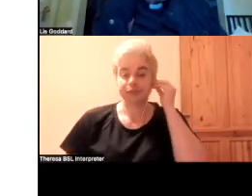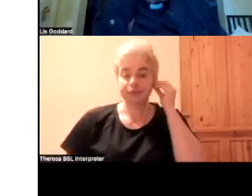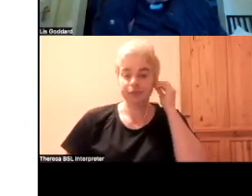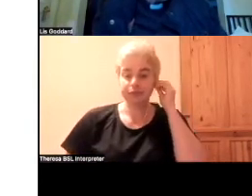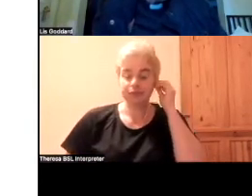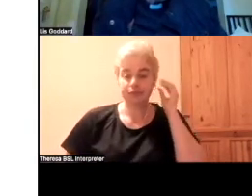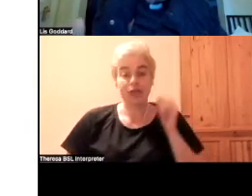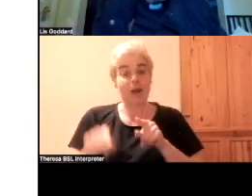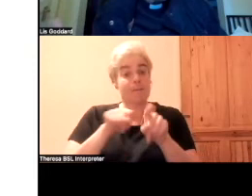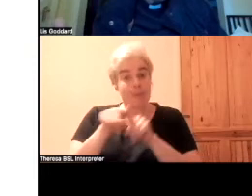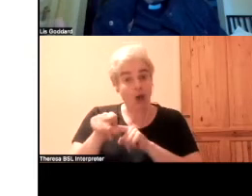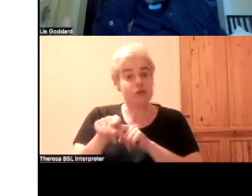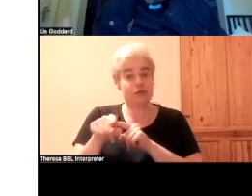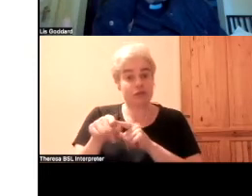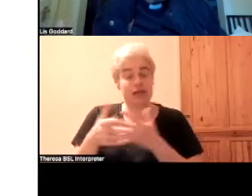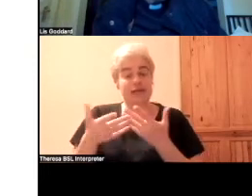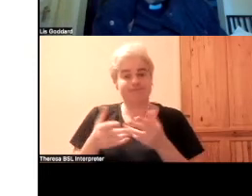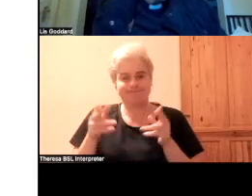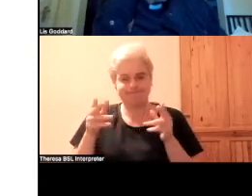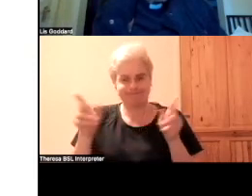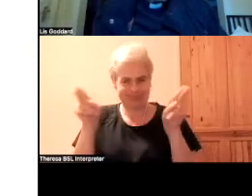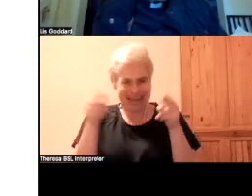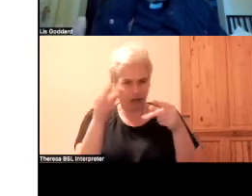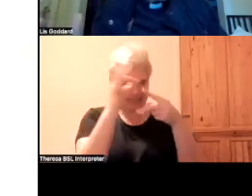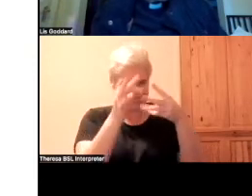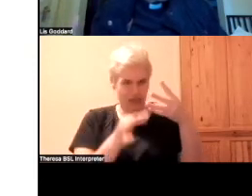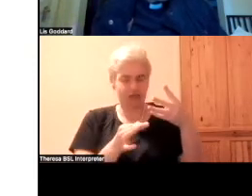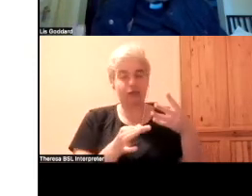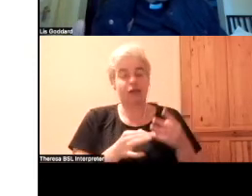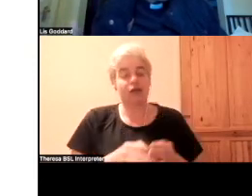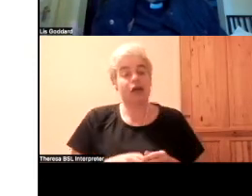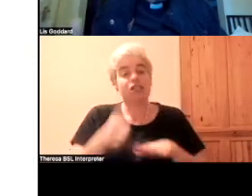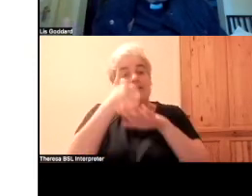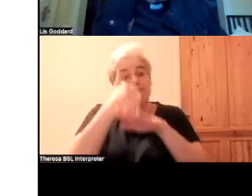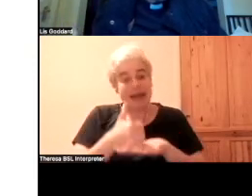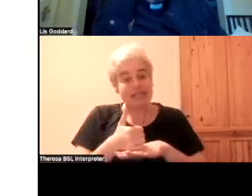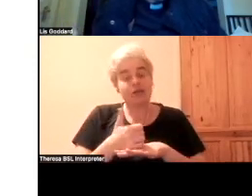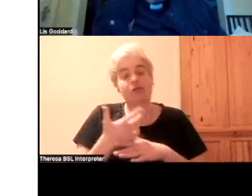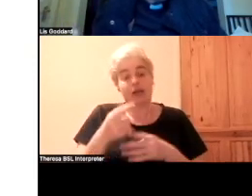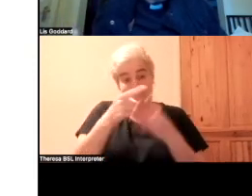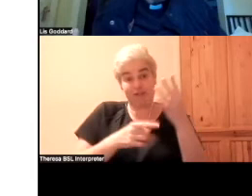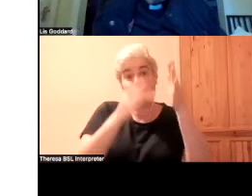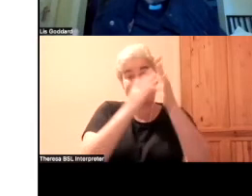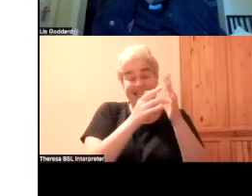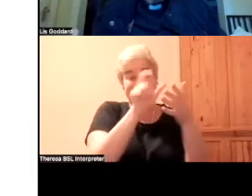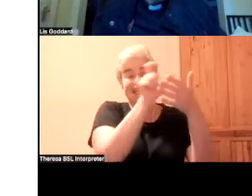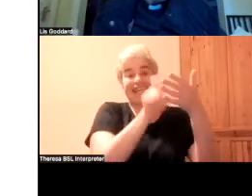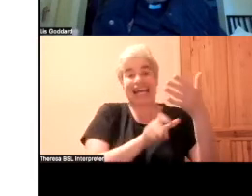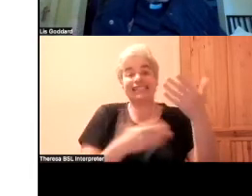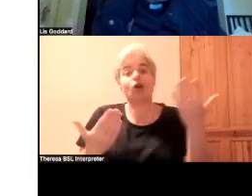In fact, most have narrowed it down to that. So it is based on effectively 4 key texts in the New